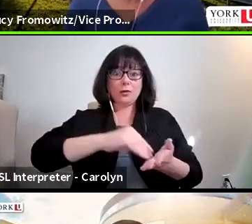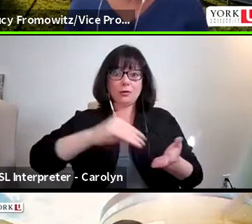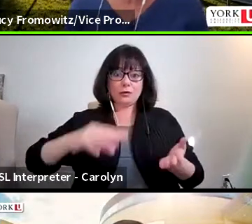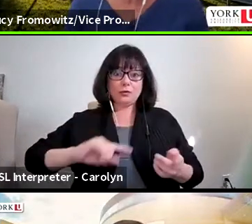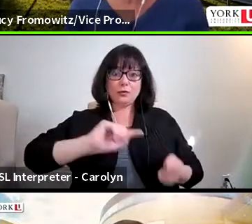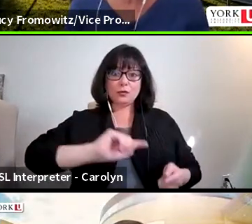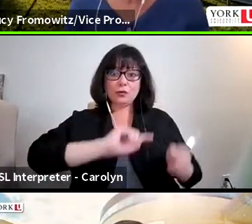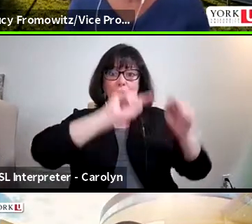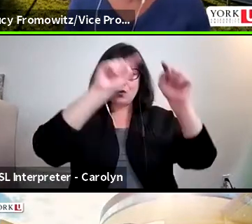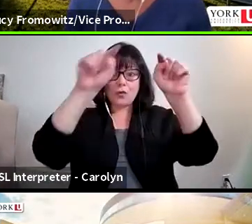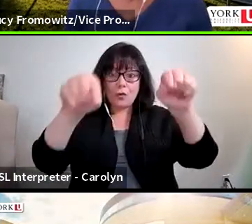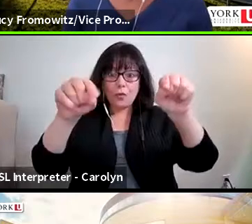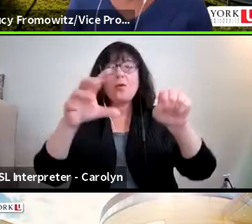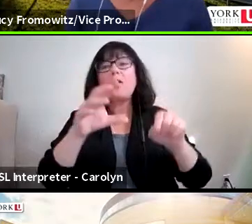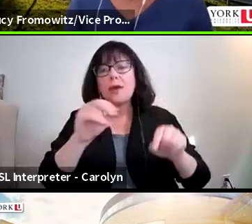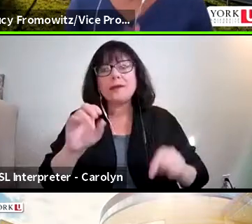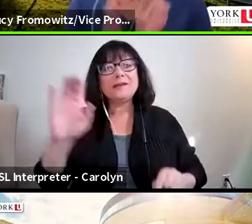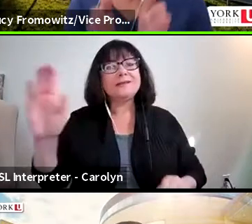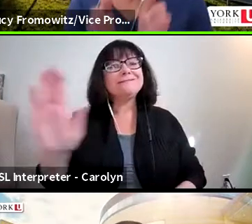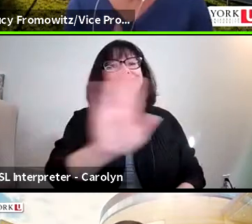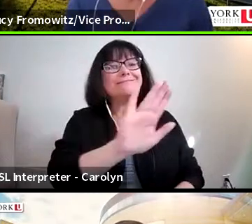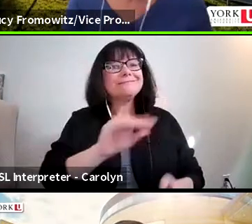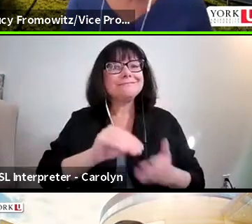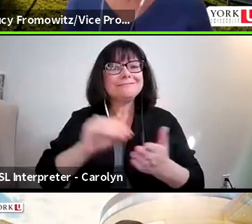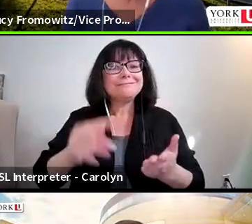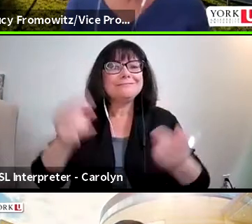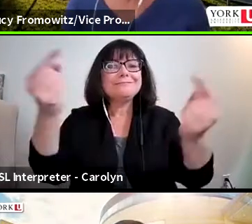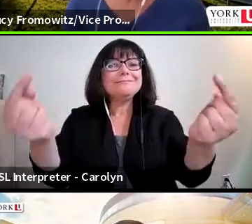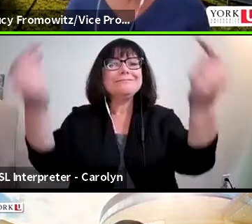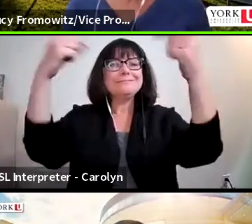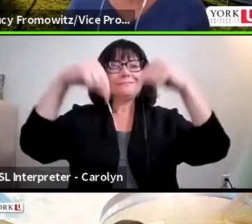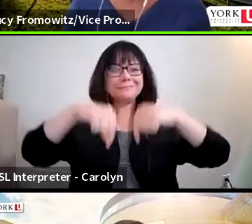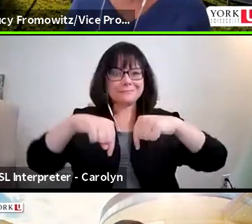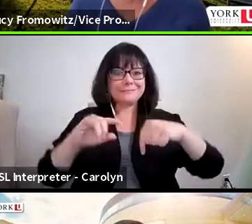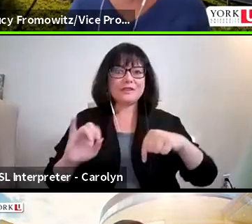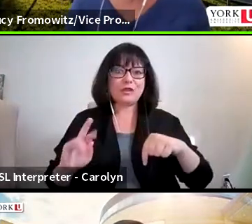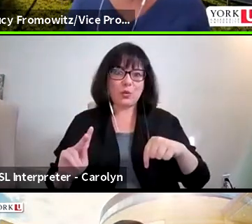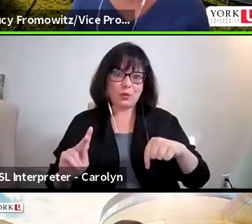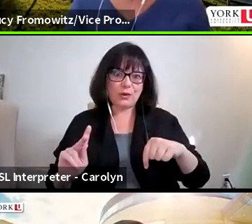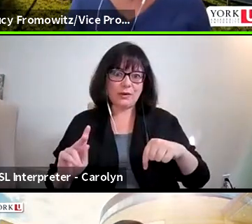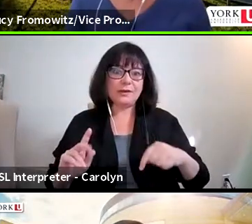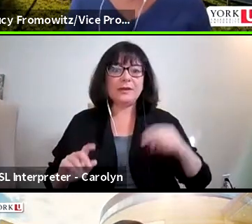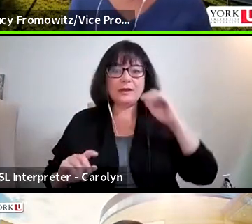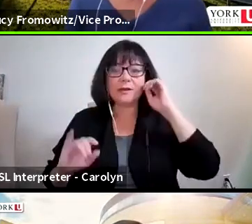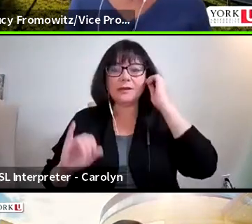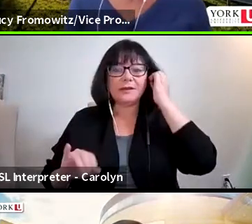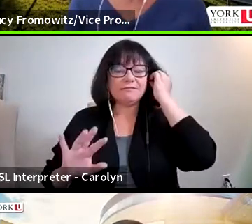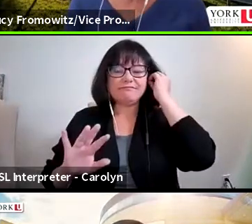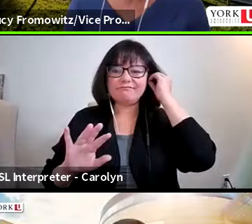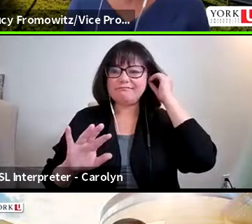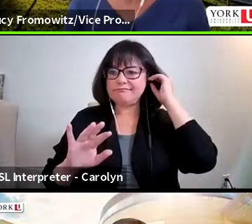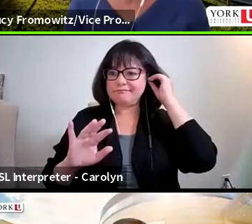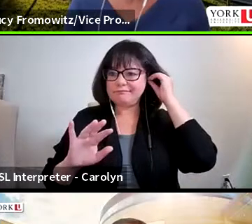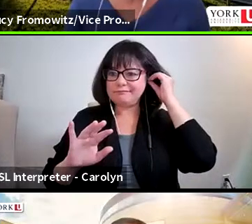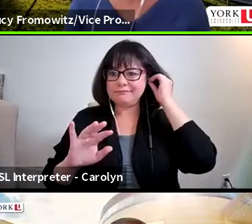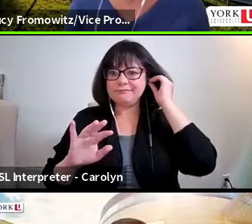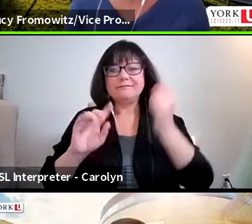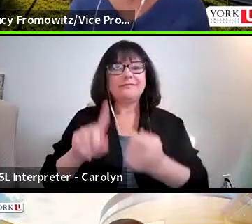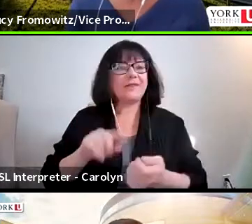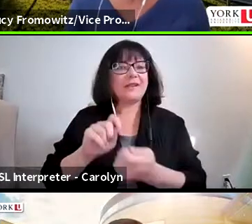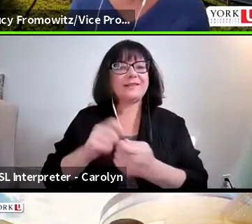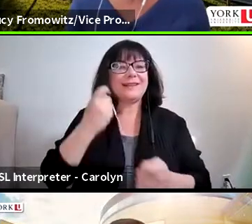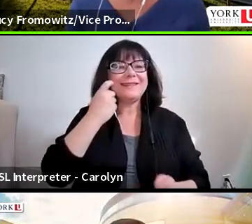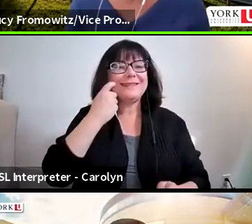their students to come here. In the meanwhile, exactly as the provost said, we are planning